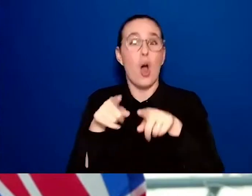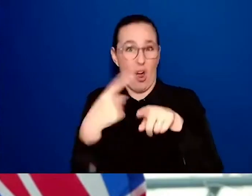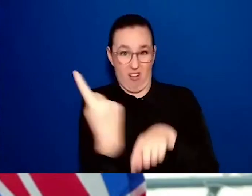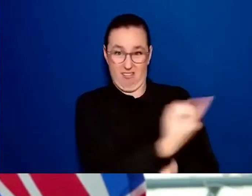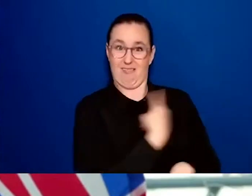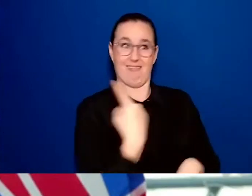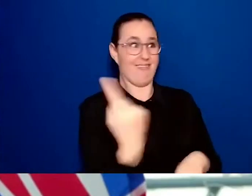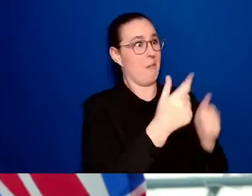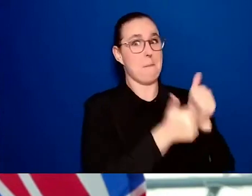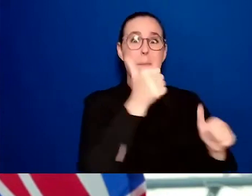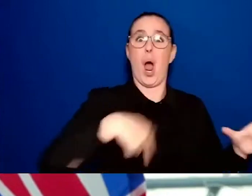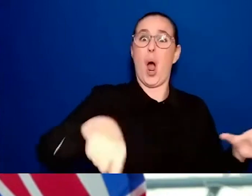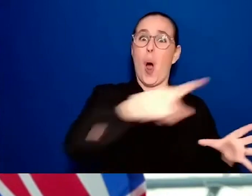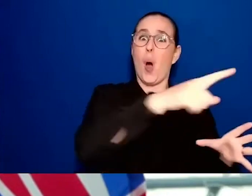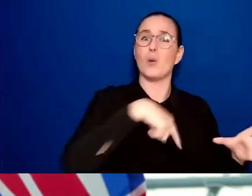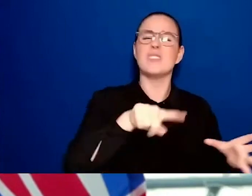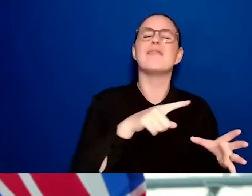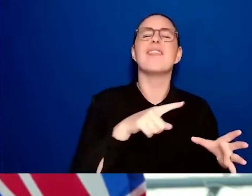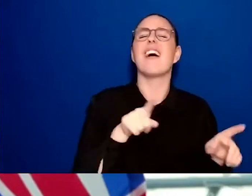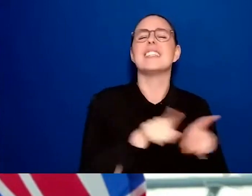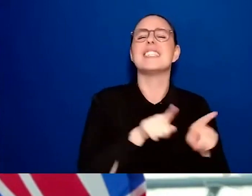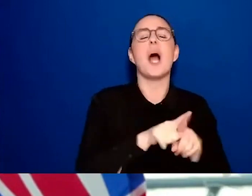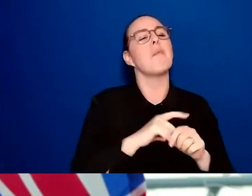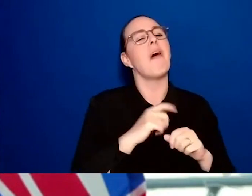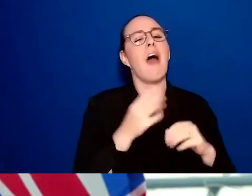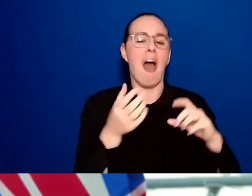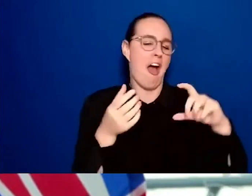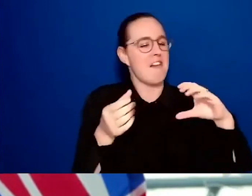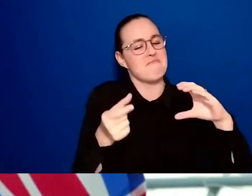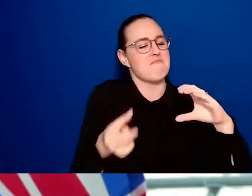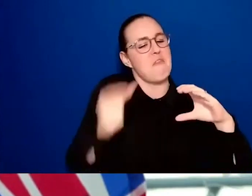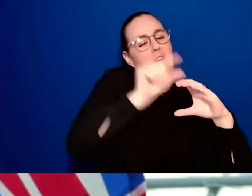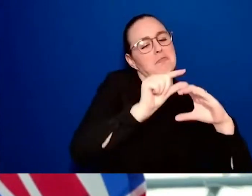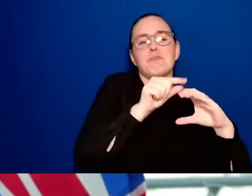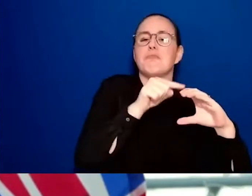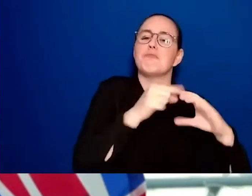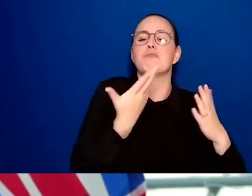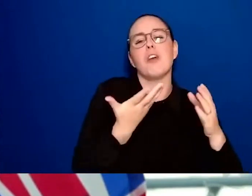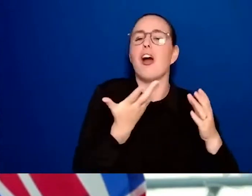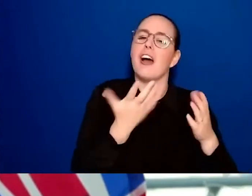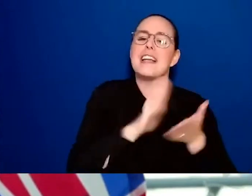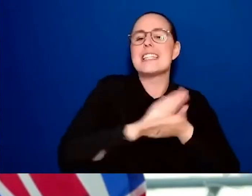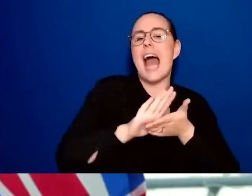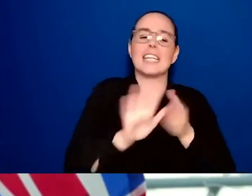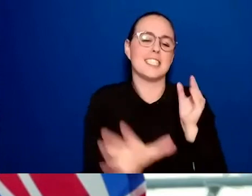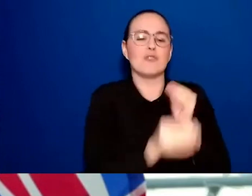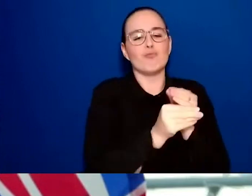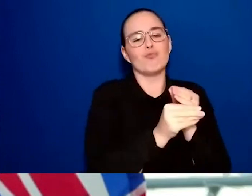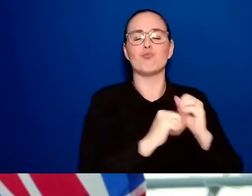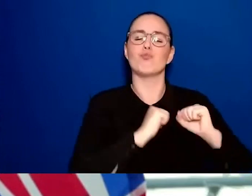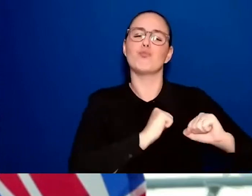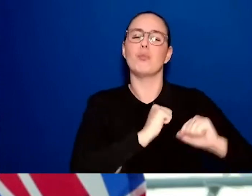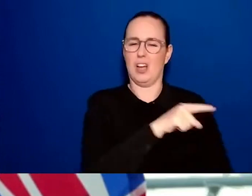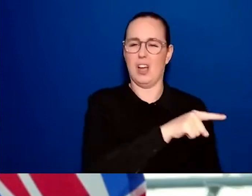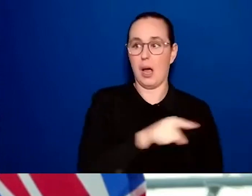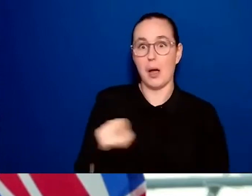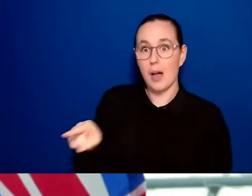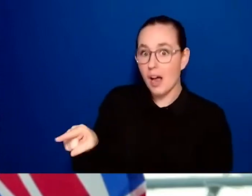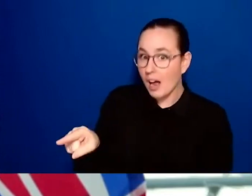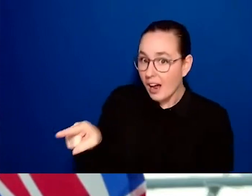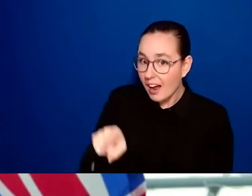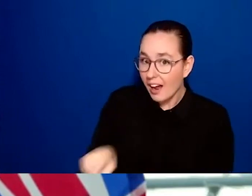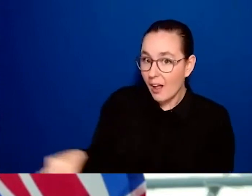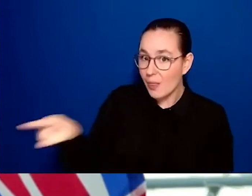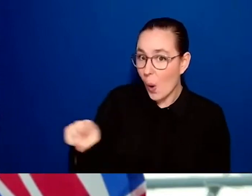immune compromised, it's a different story. As a result of their medical conditions, people who are immune compromised